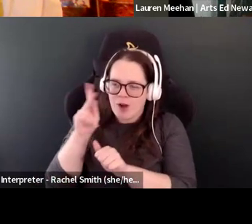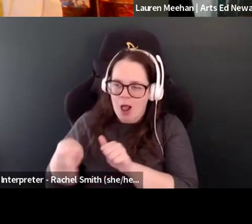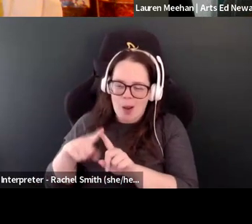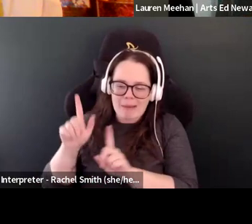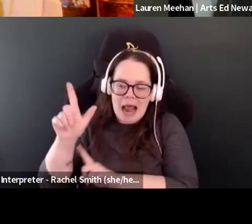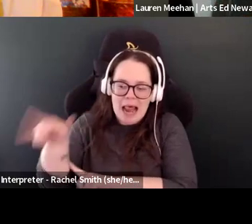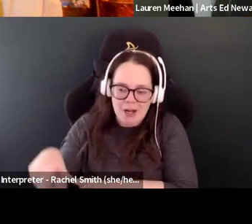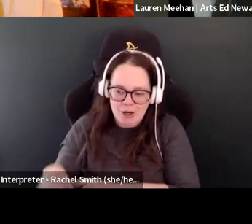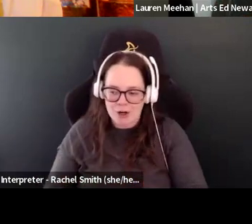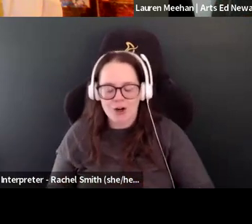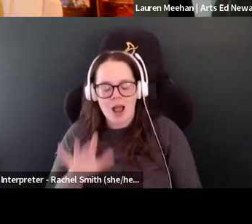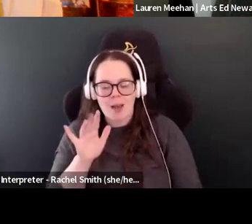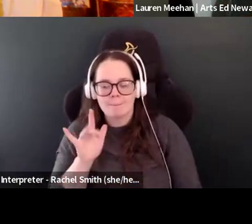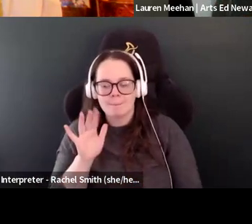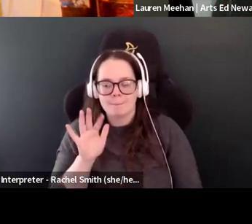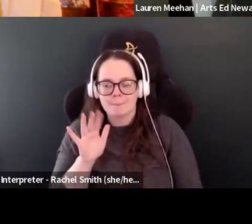on that.